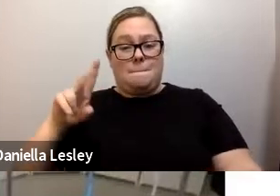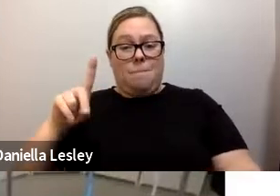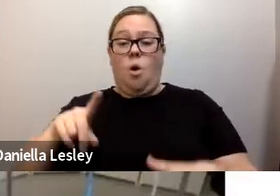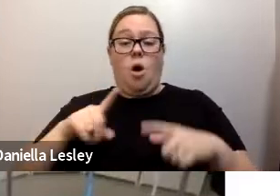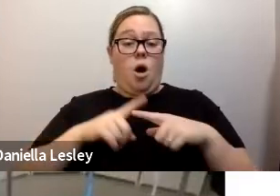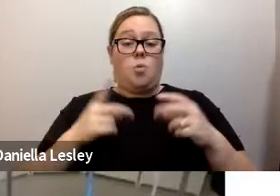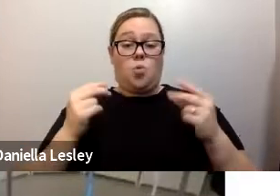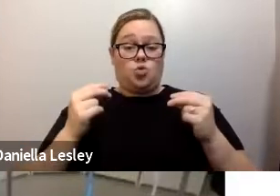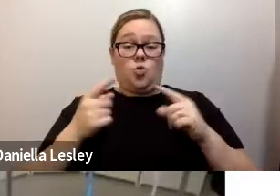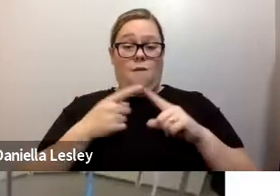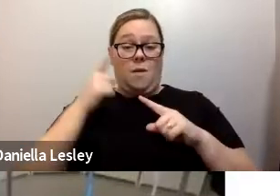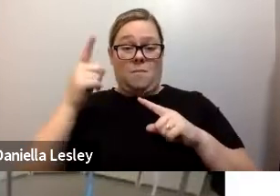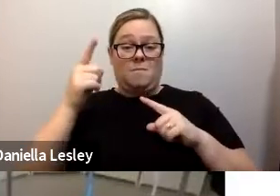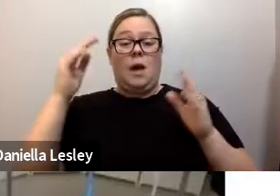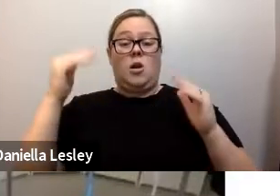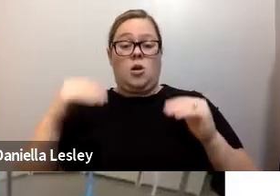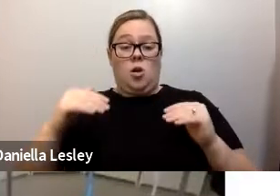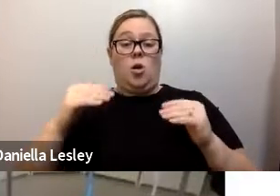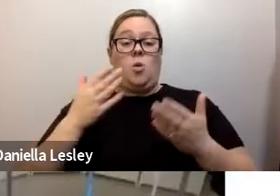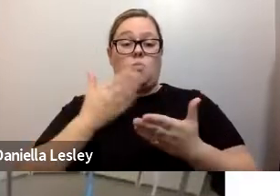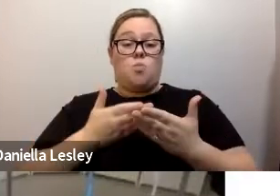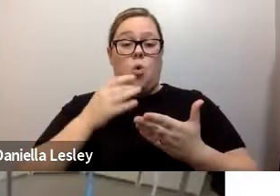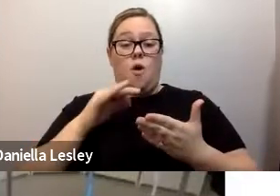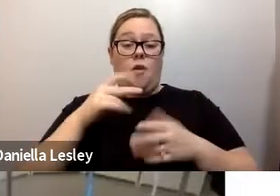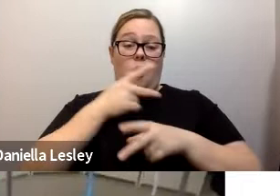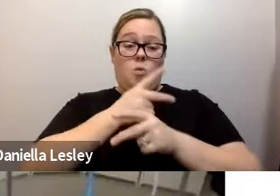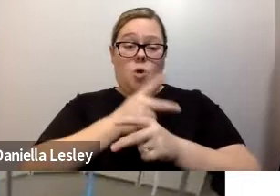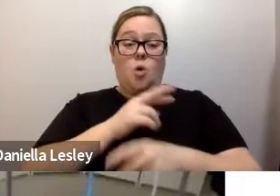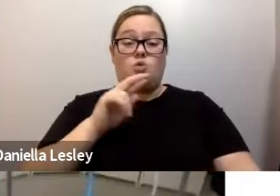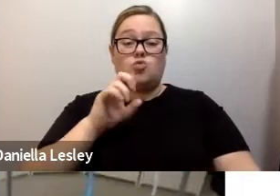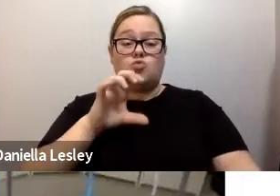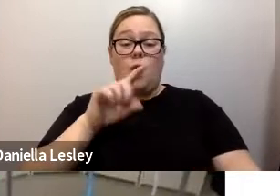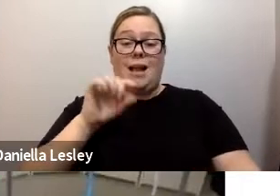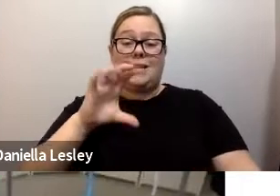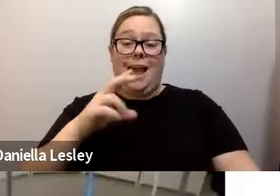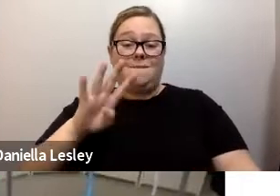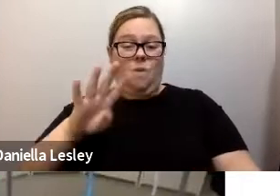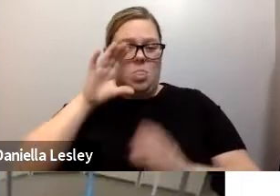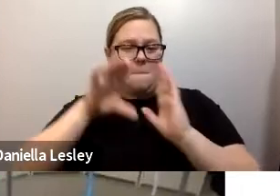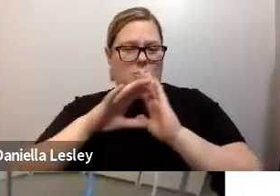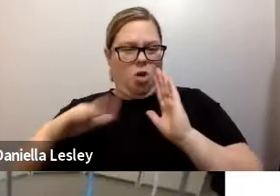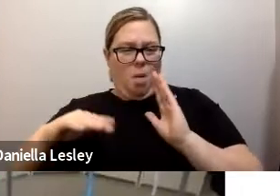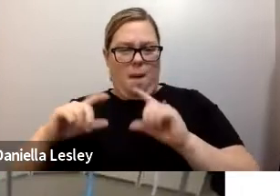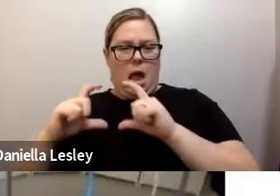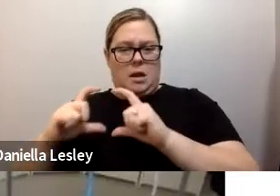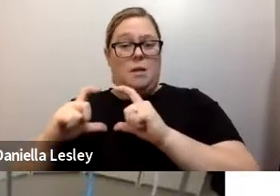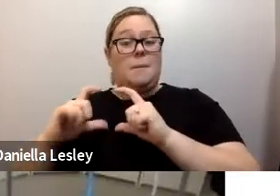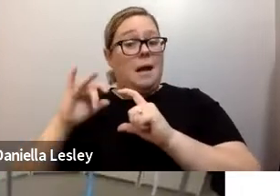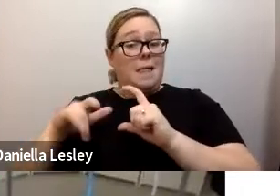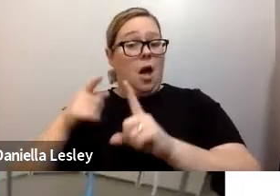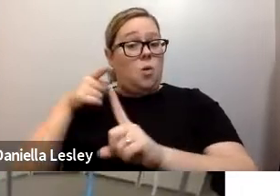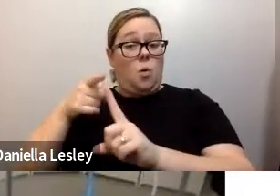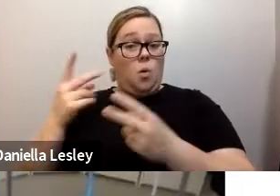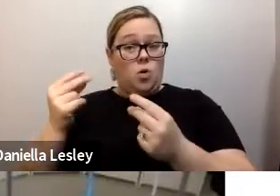take it from there to the proof of product, and that was RERCTech 4 here. The main goal here, right, was